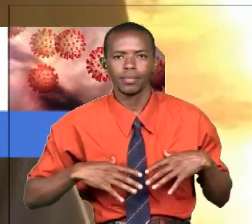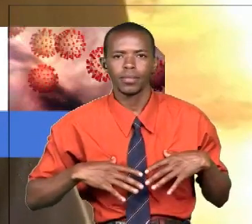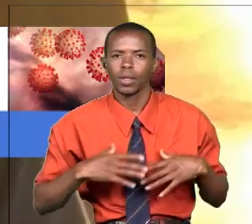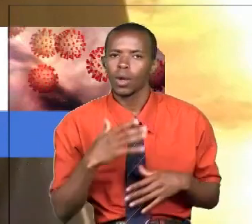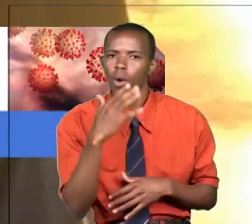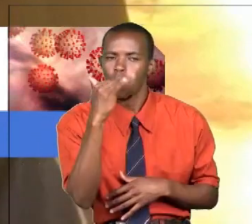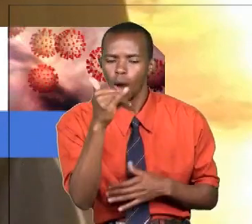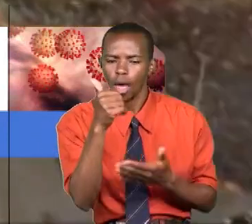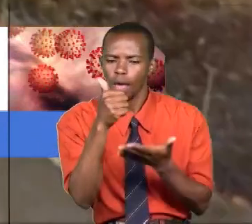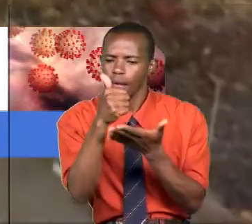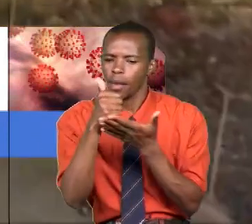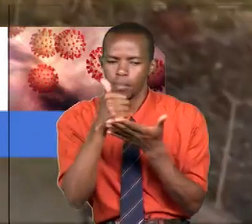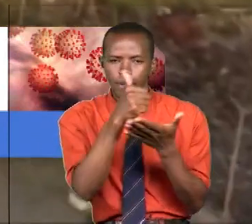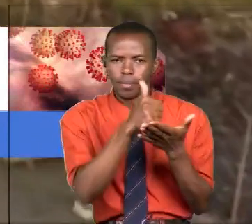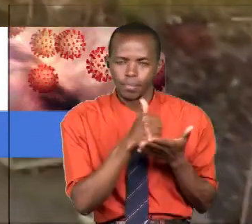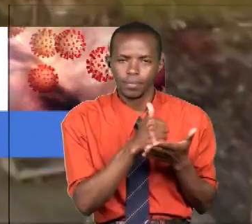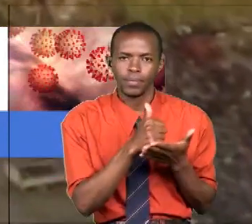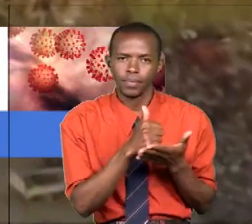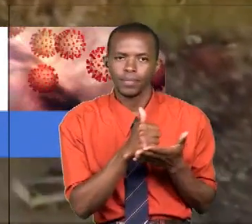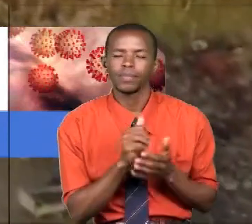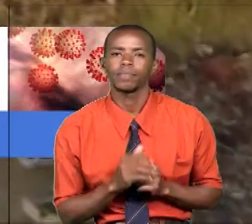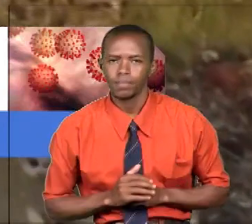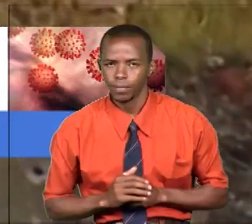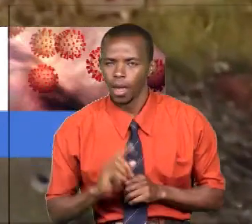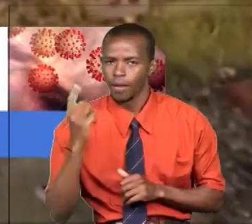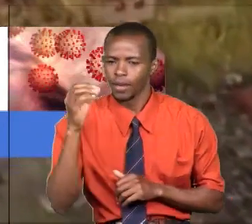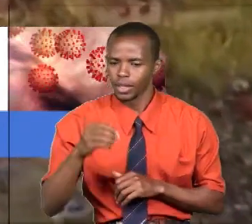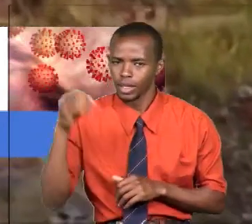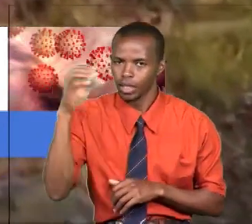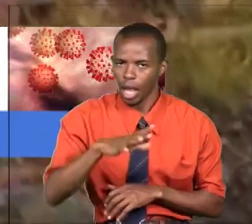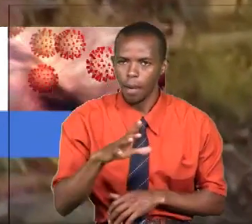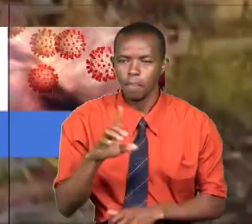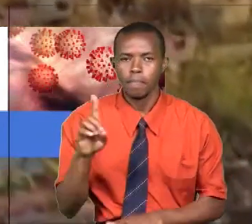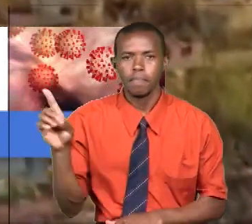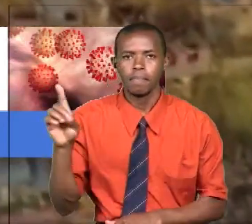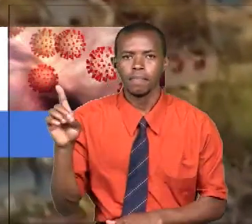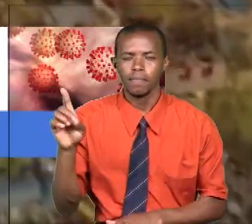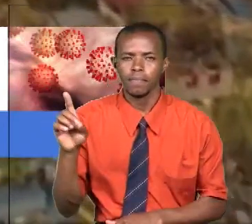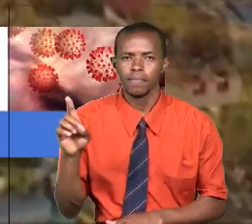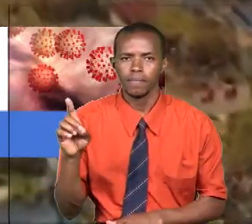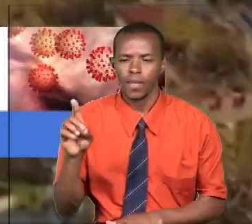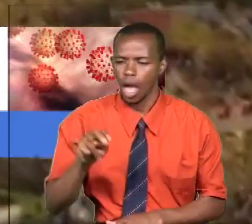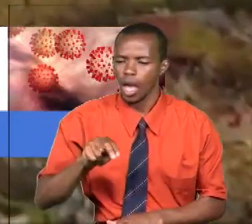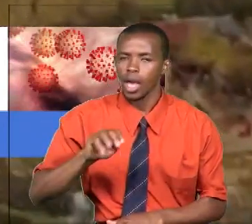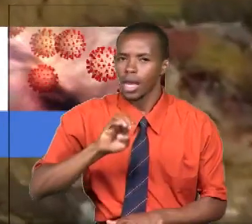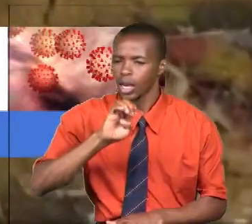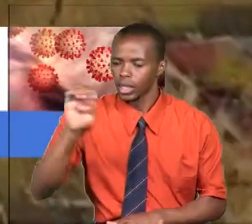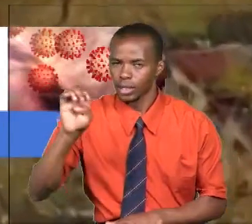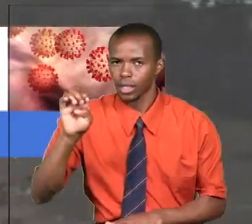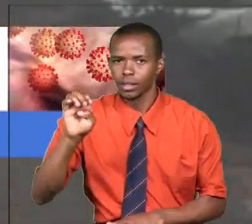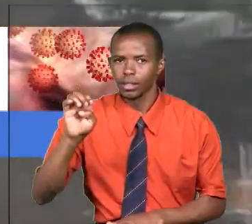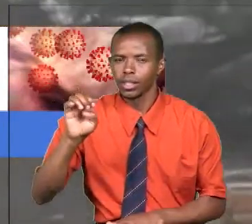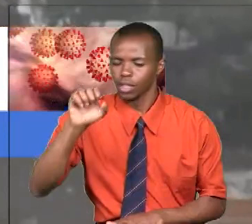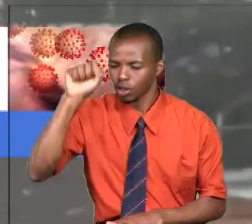the assistance. The typhoon first slammed into Siargao Island off the eastern coast of Mindanao Island